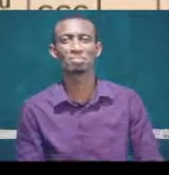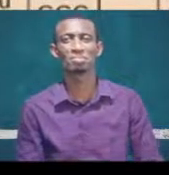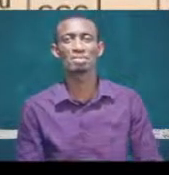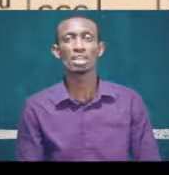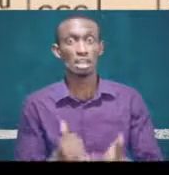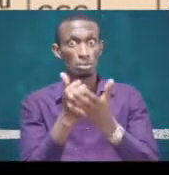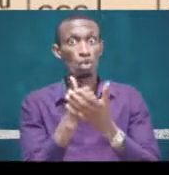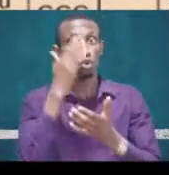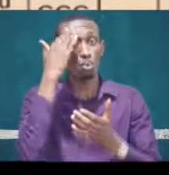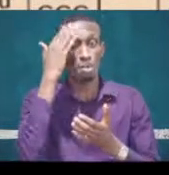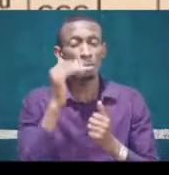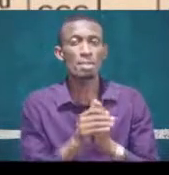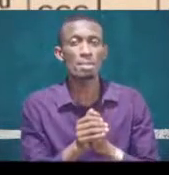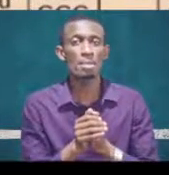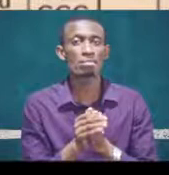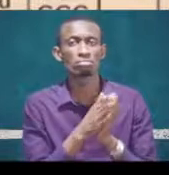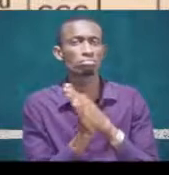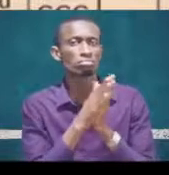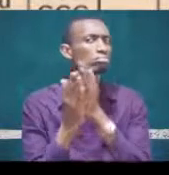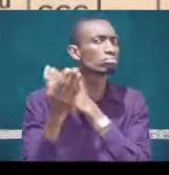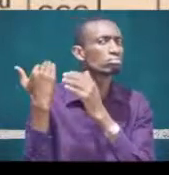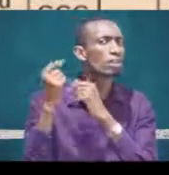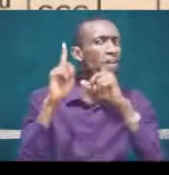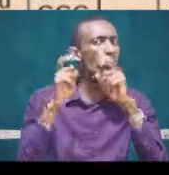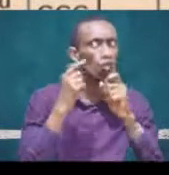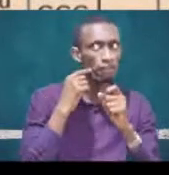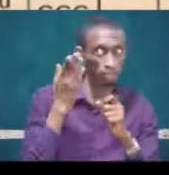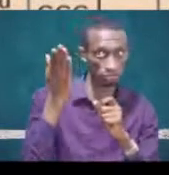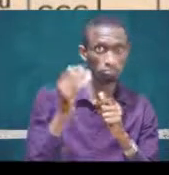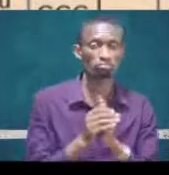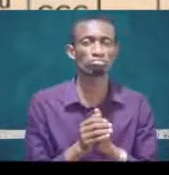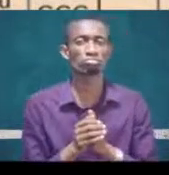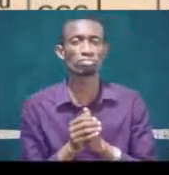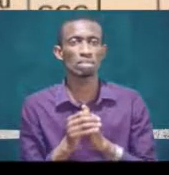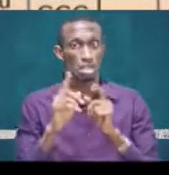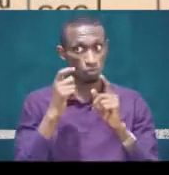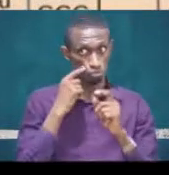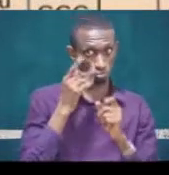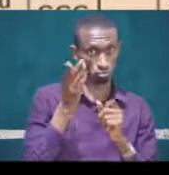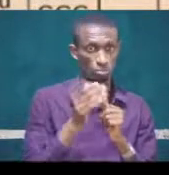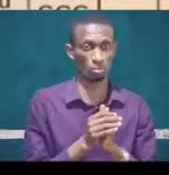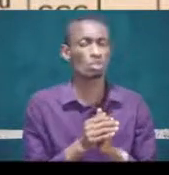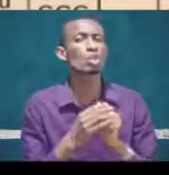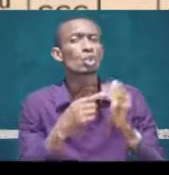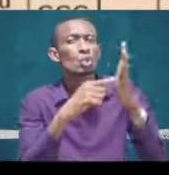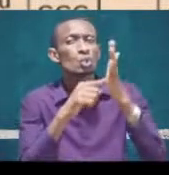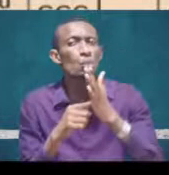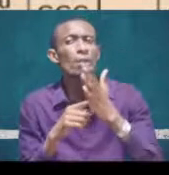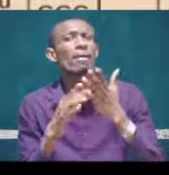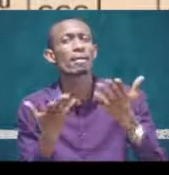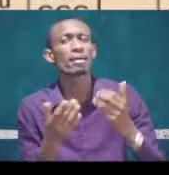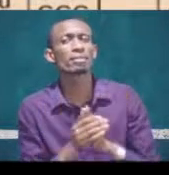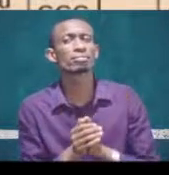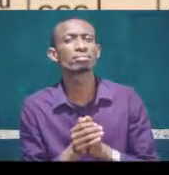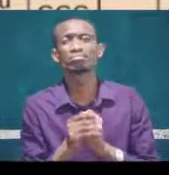the background image we have here, and it is showing us some bit of